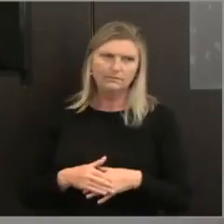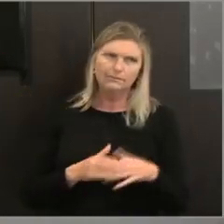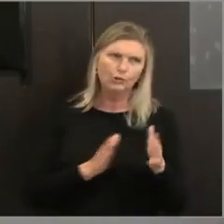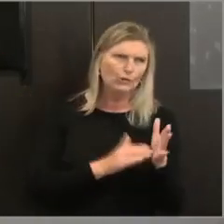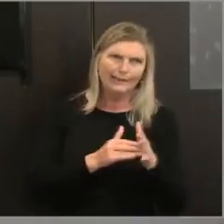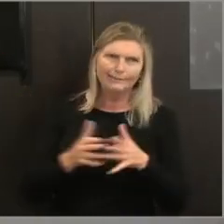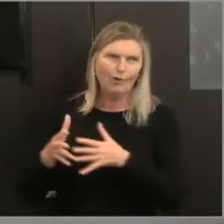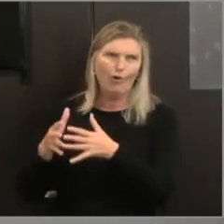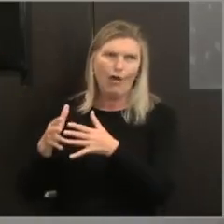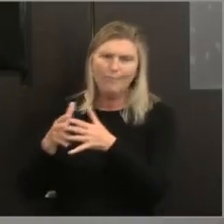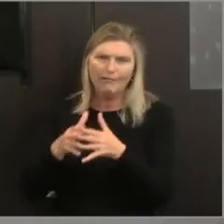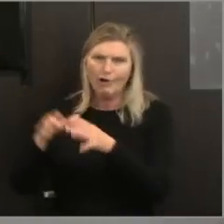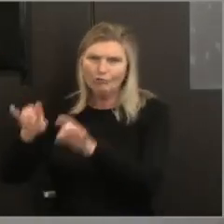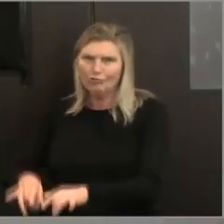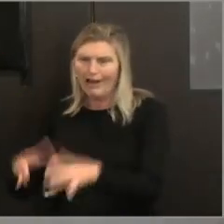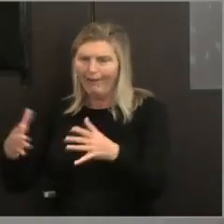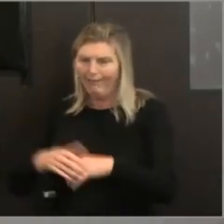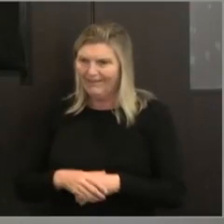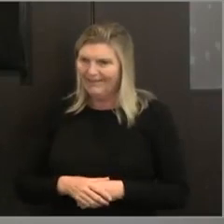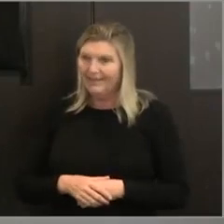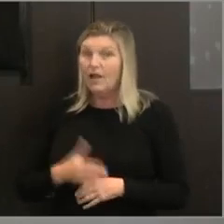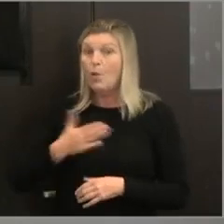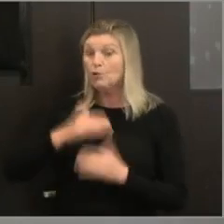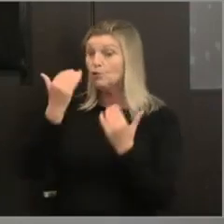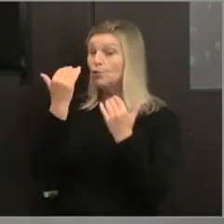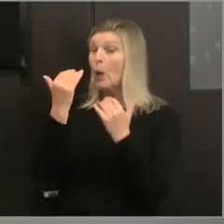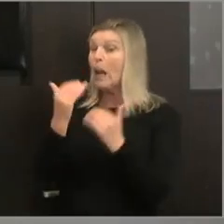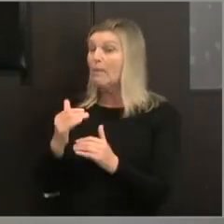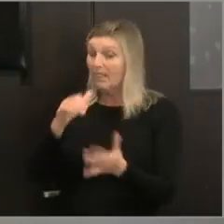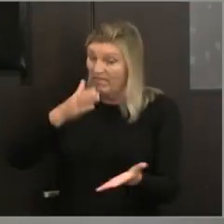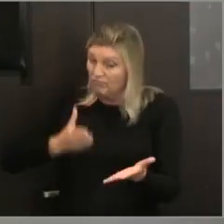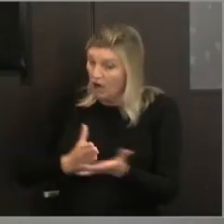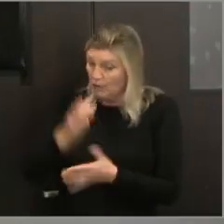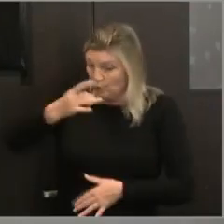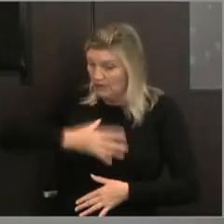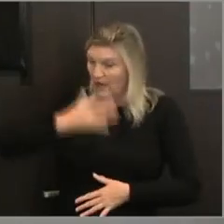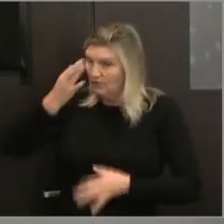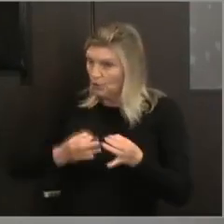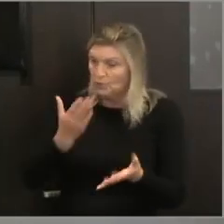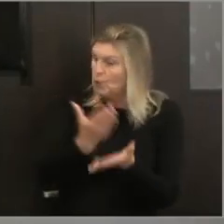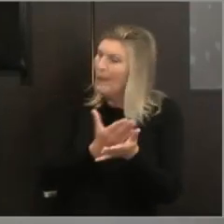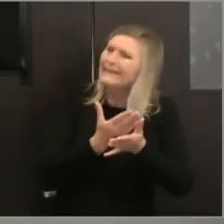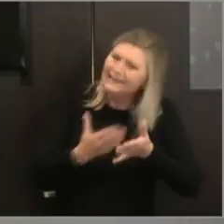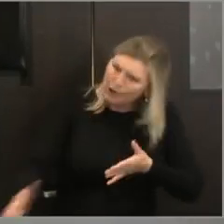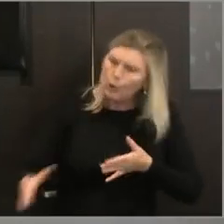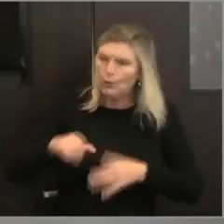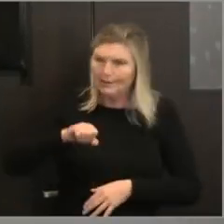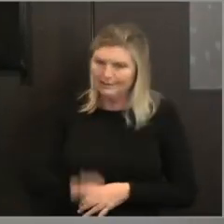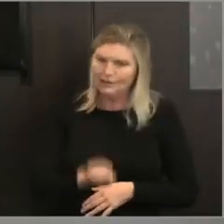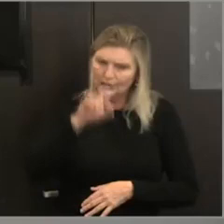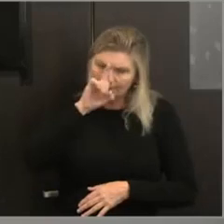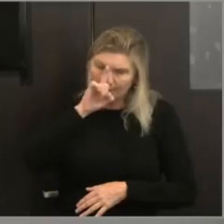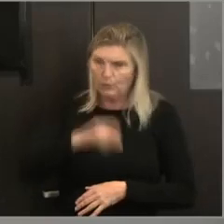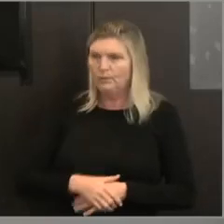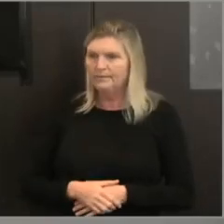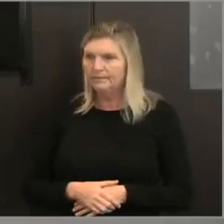sought to limit the right of self-determination to exclude Indigenous